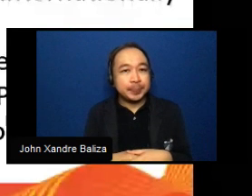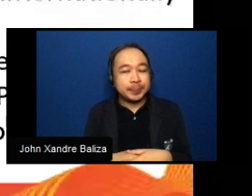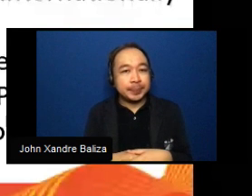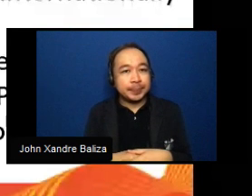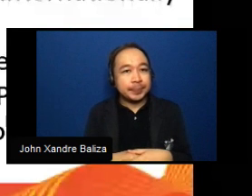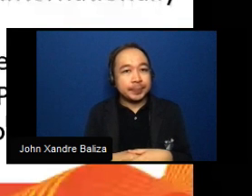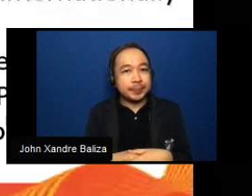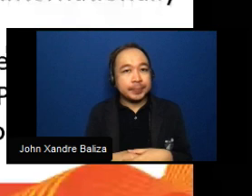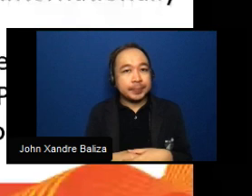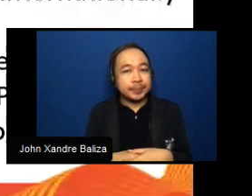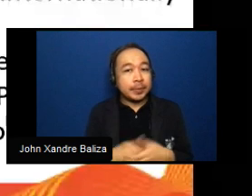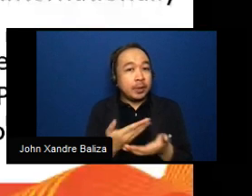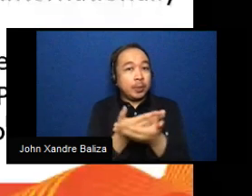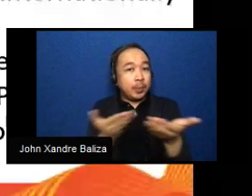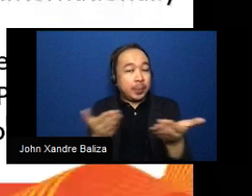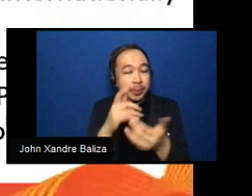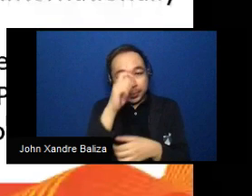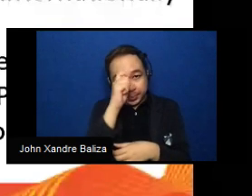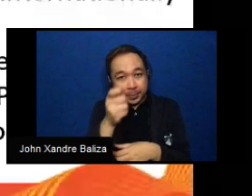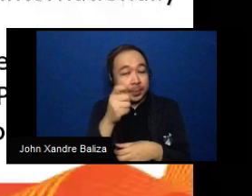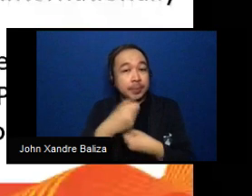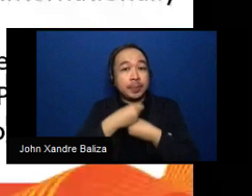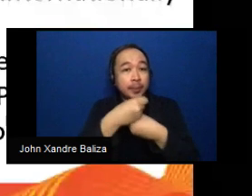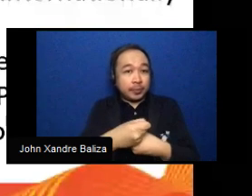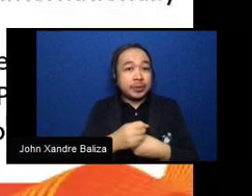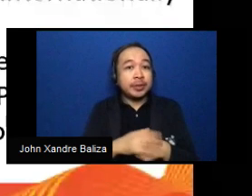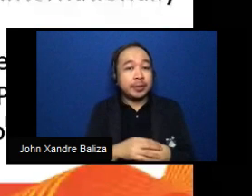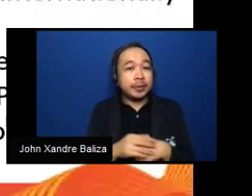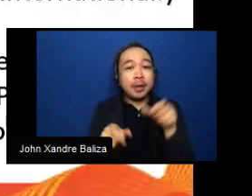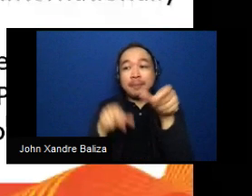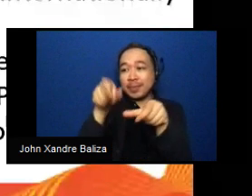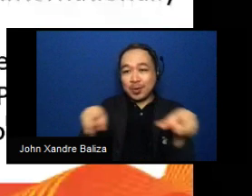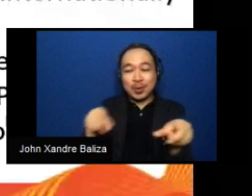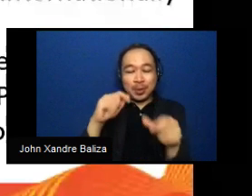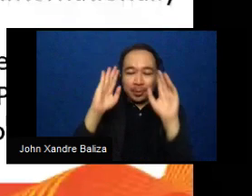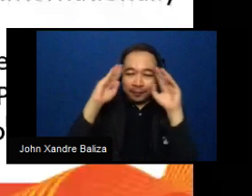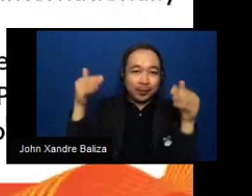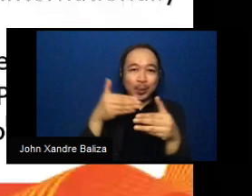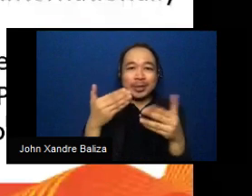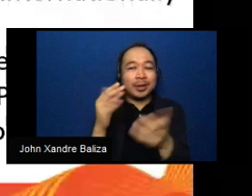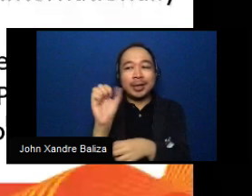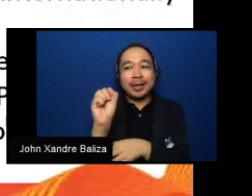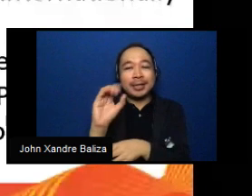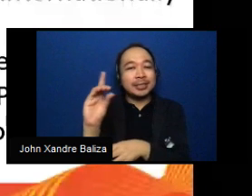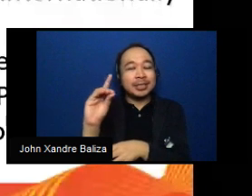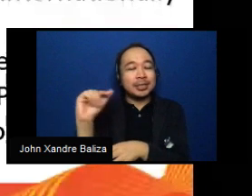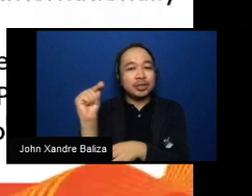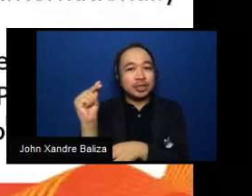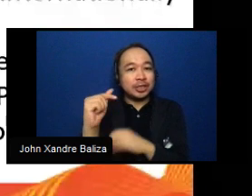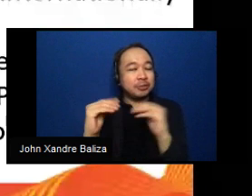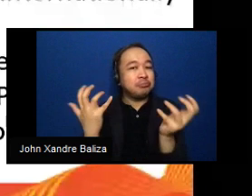Distinguished delegates, ladies and gentlemen, people are at the center of the Sustainable Development Agenda. Population and